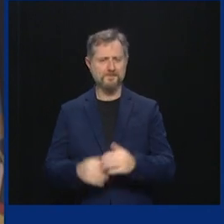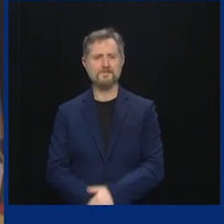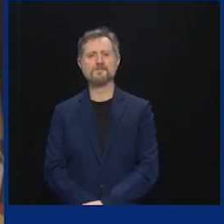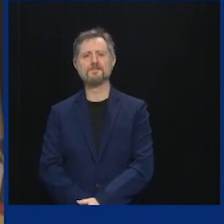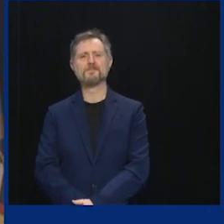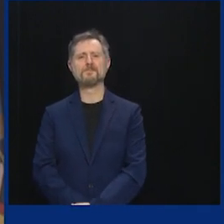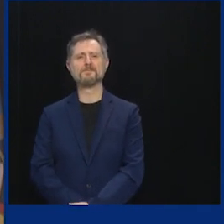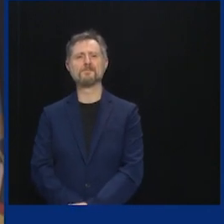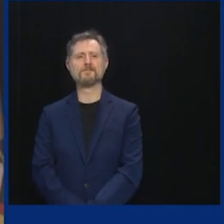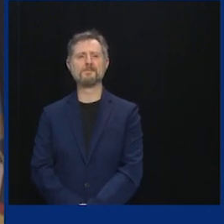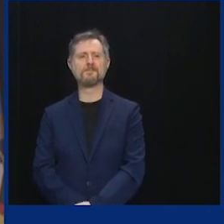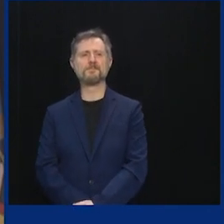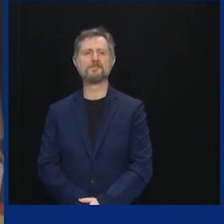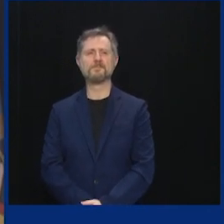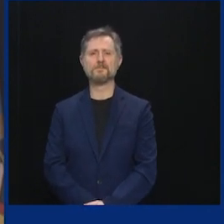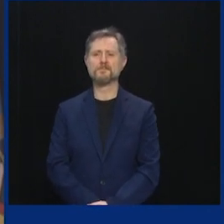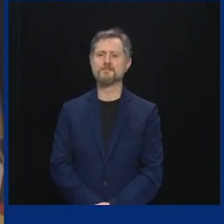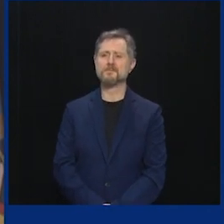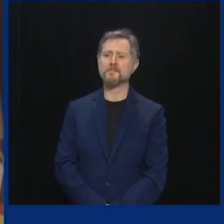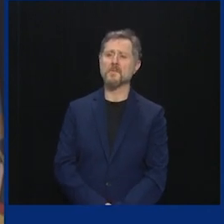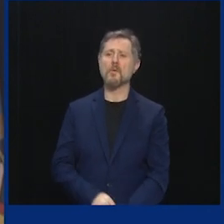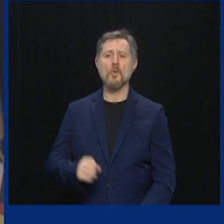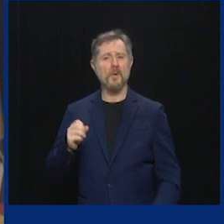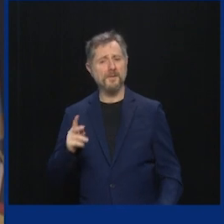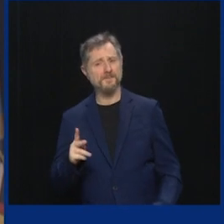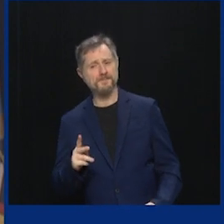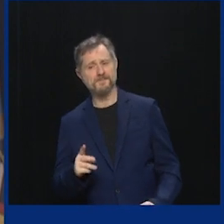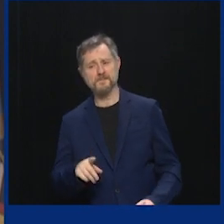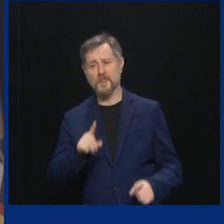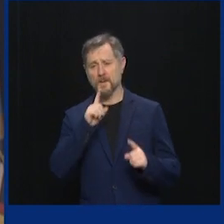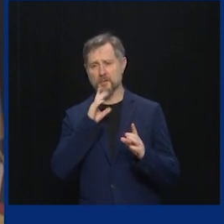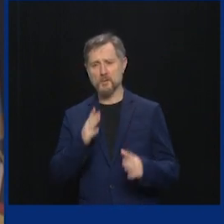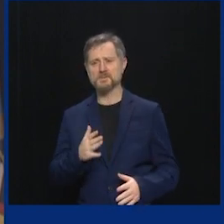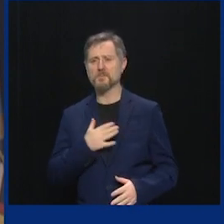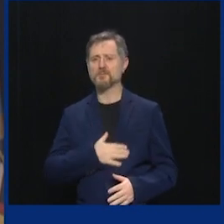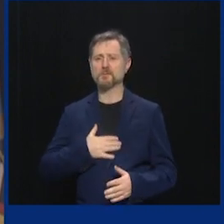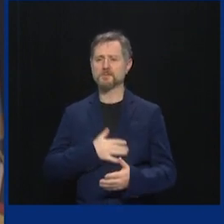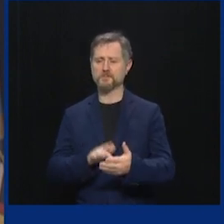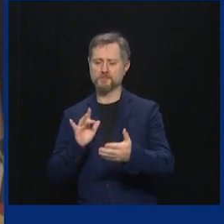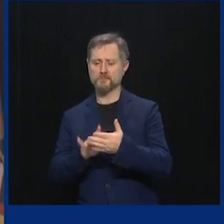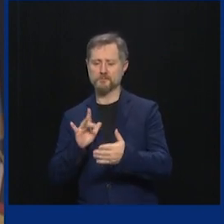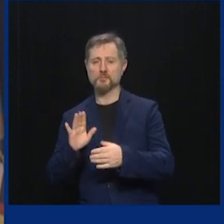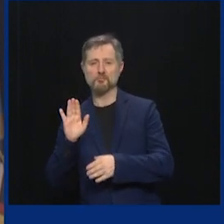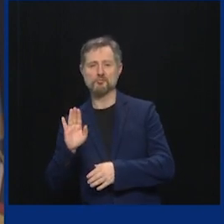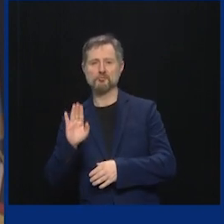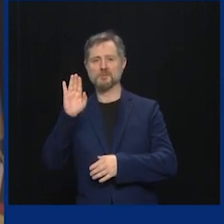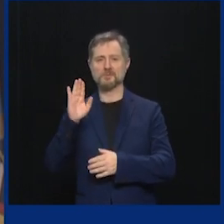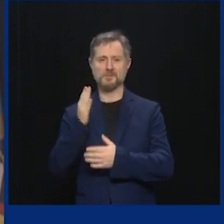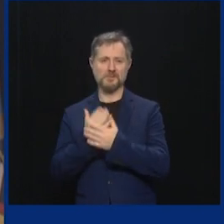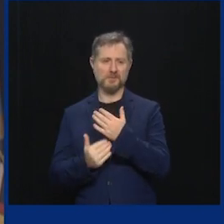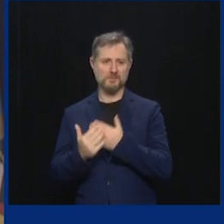very much. Zoom reporters, please use the raise hand function in the bottom right-hand corner of your screen. We're compiling our